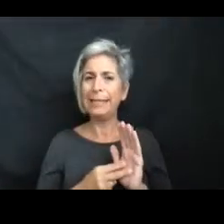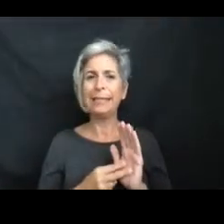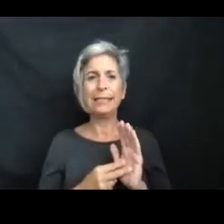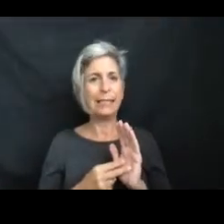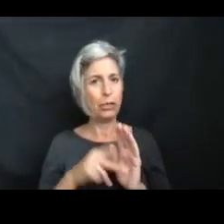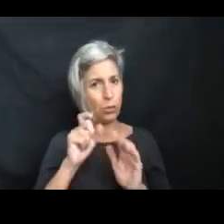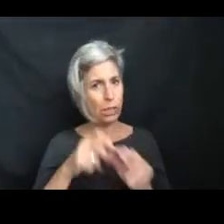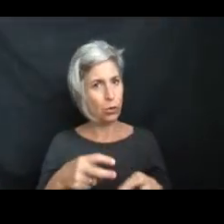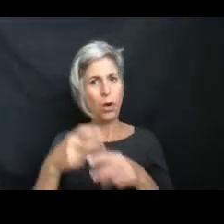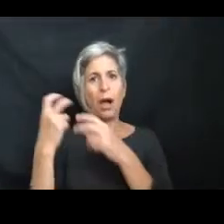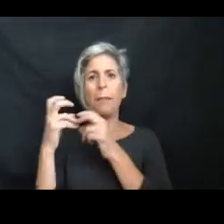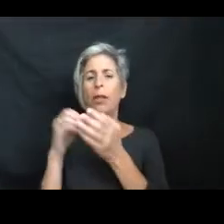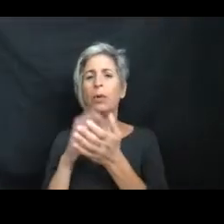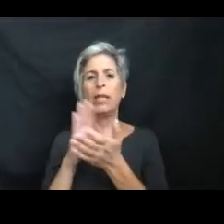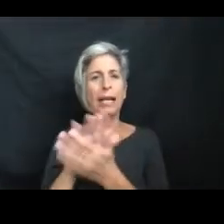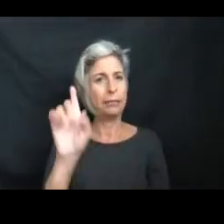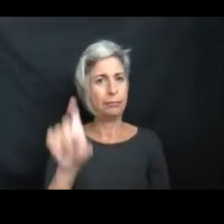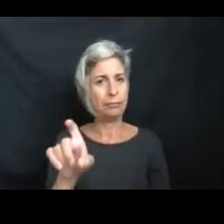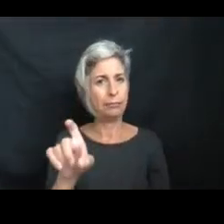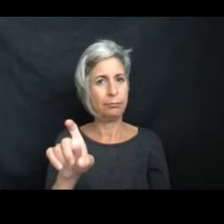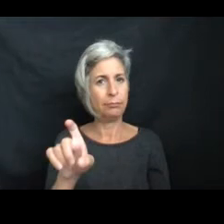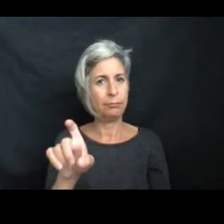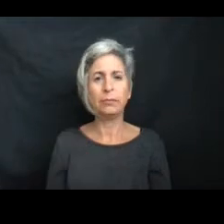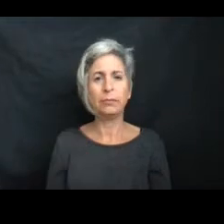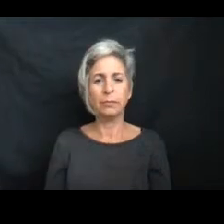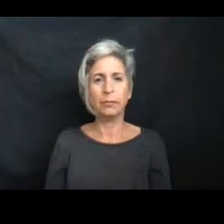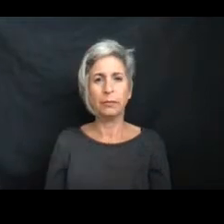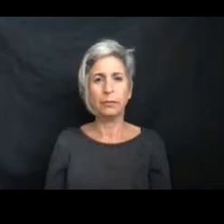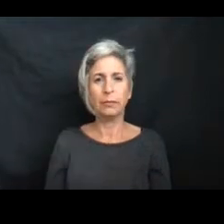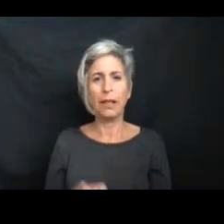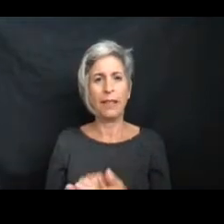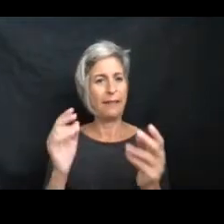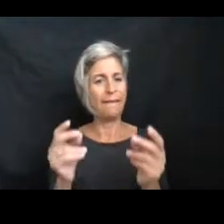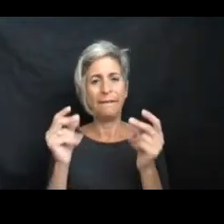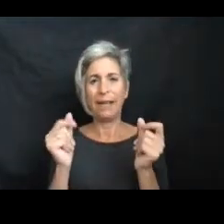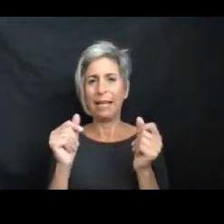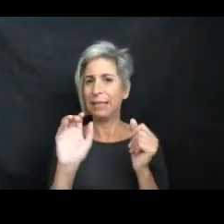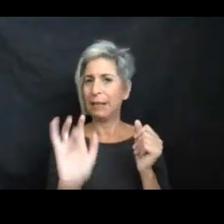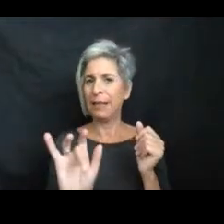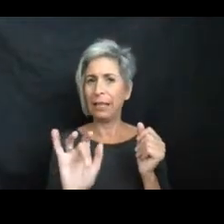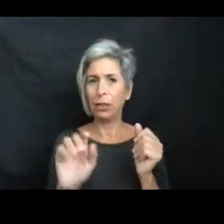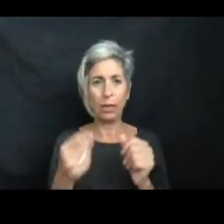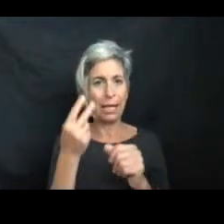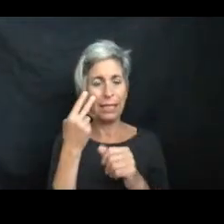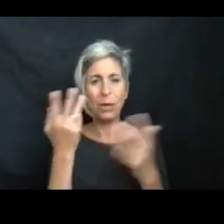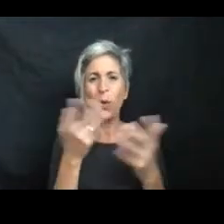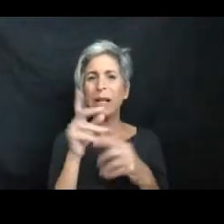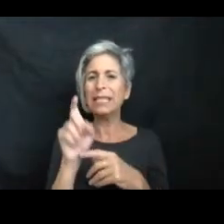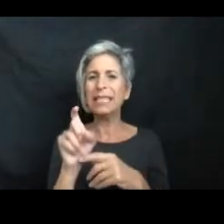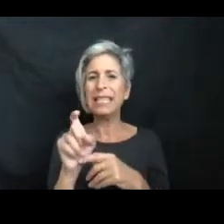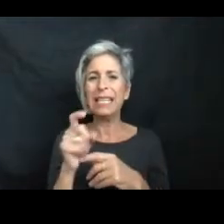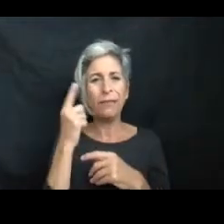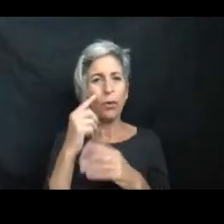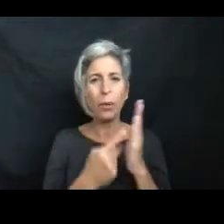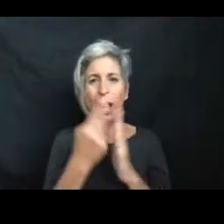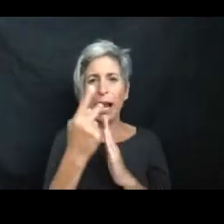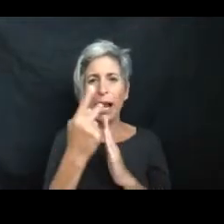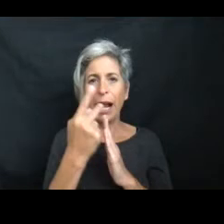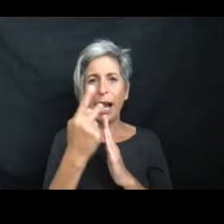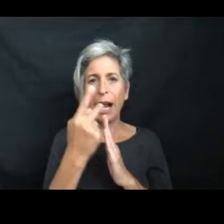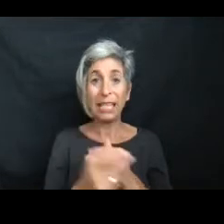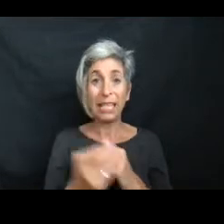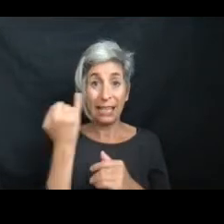upload some documents. And so that's you could quickly see what's needed for a project. If you see that icon, you know you